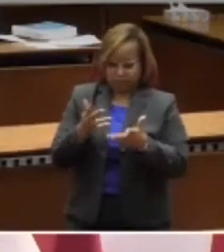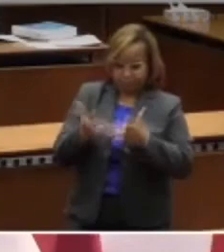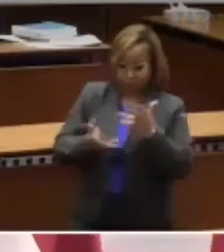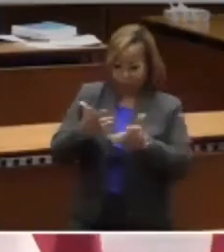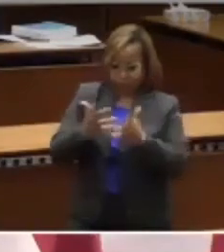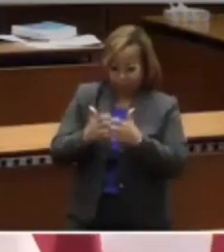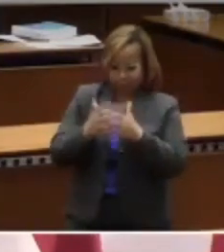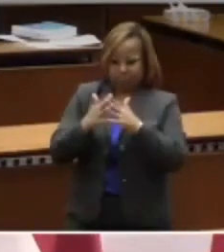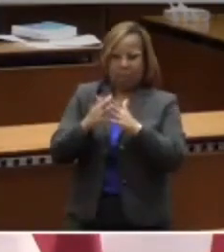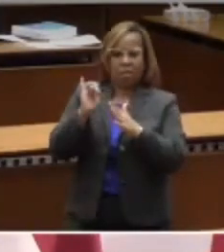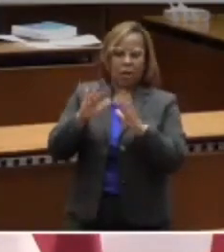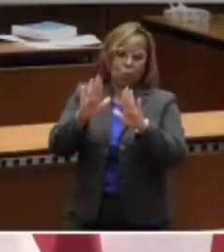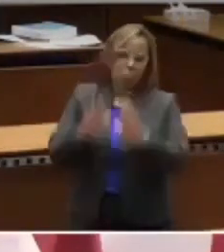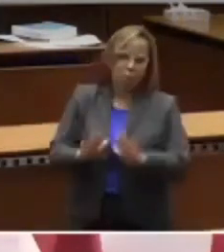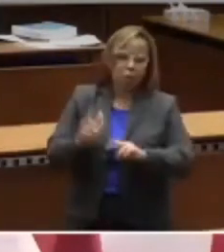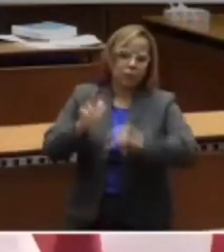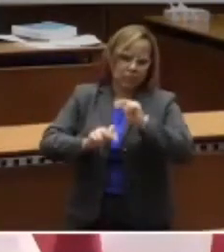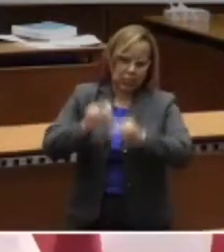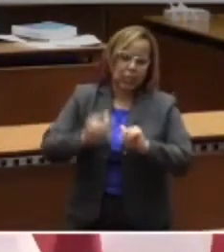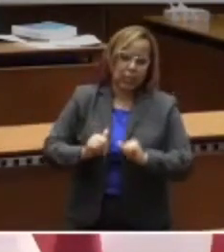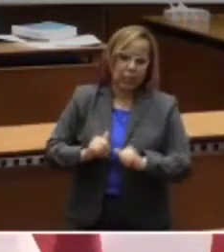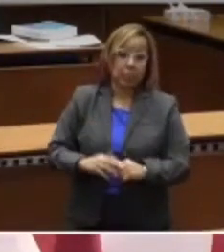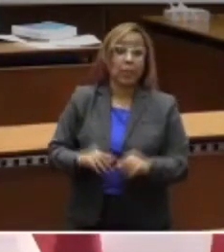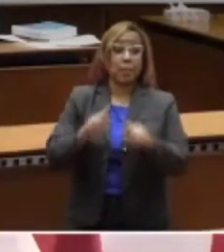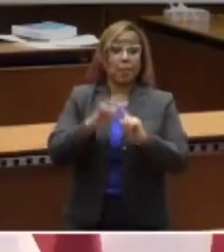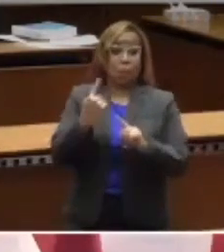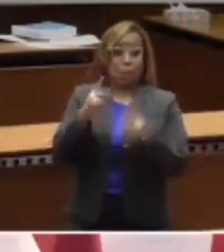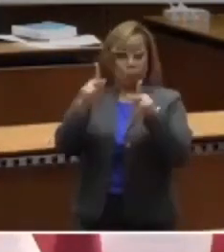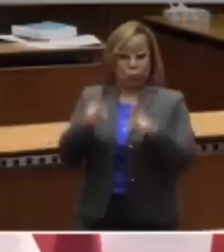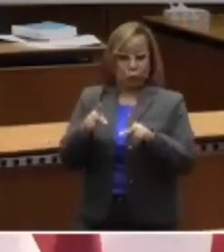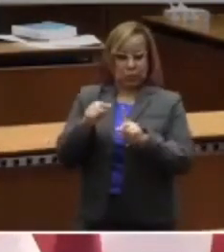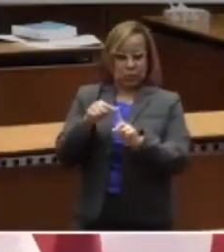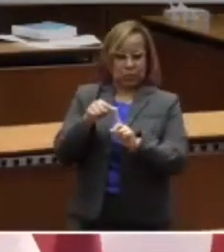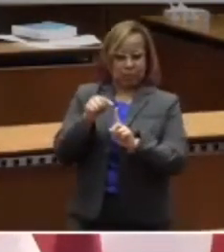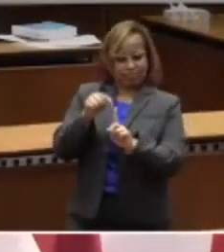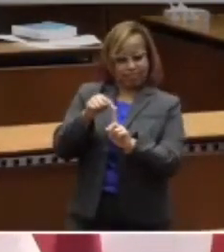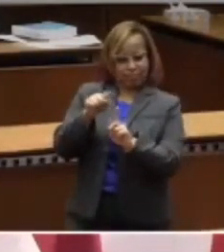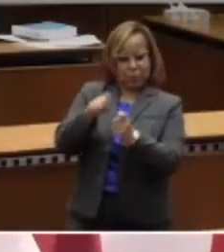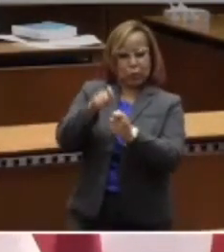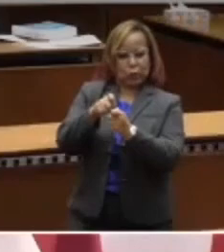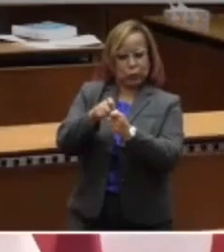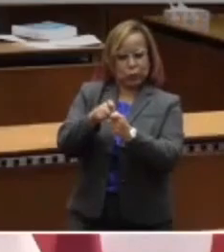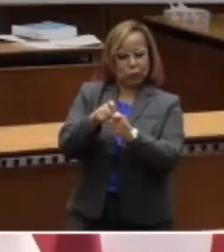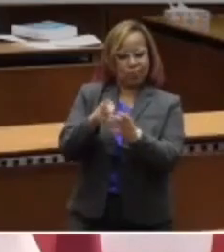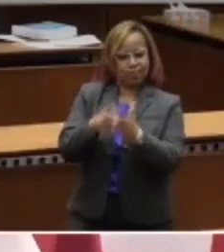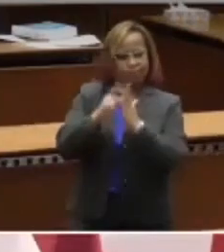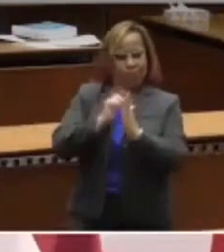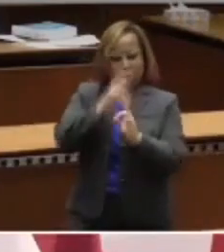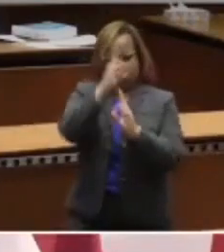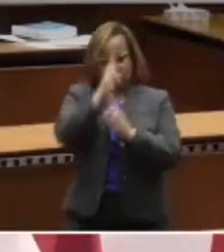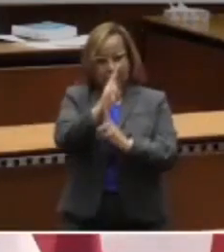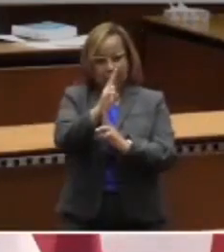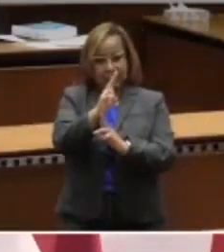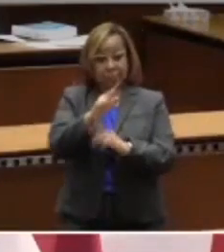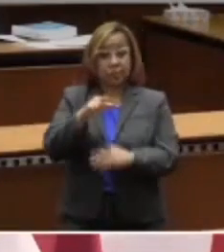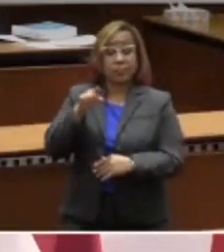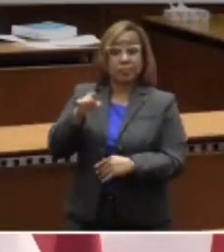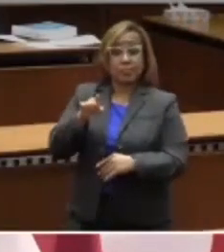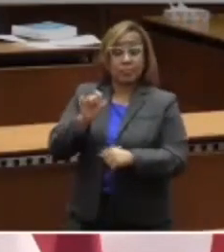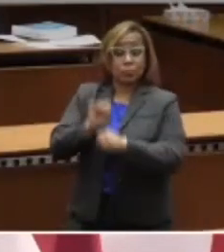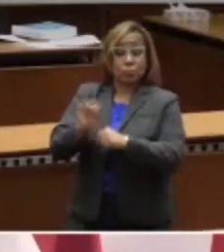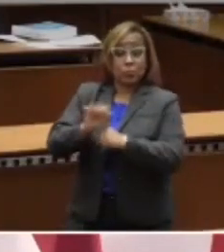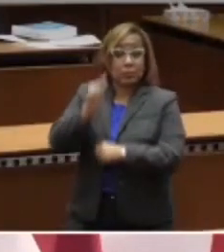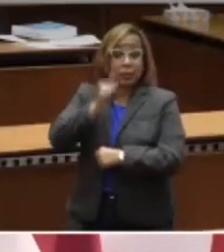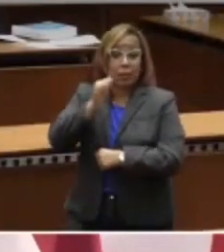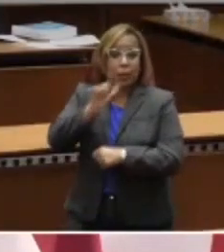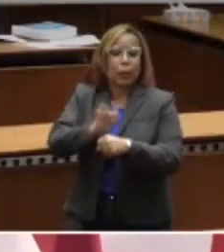that remarkable facility. But one person in particular warrants our praise. In his day job,